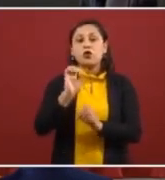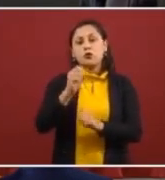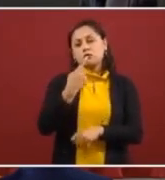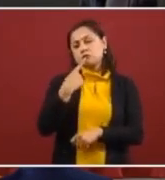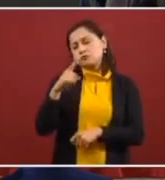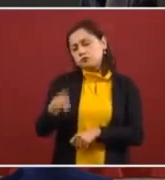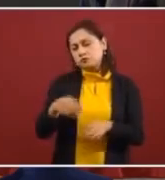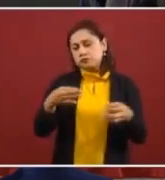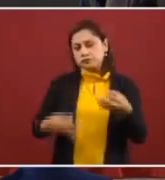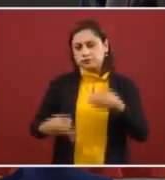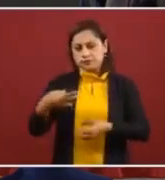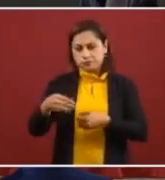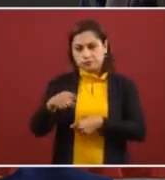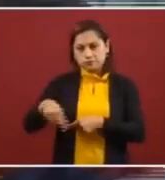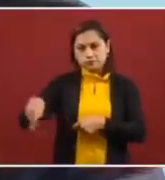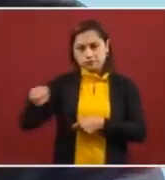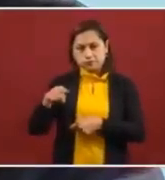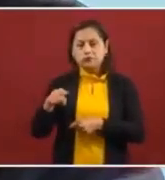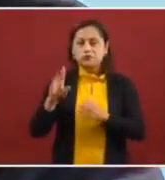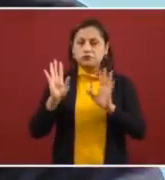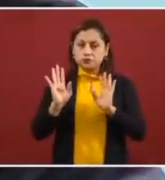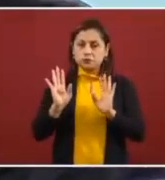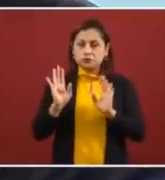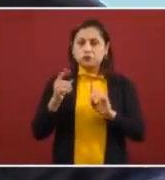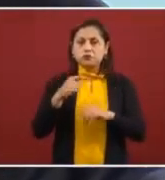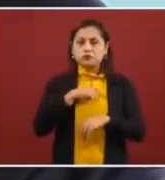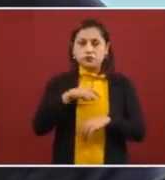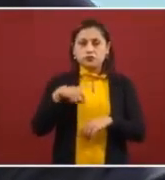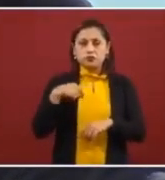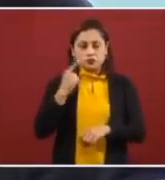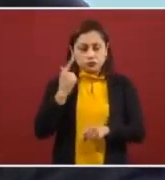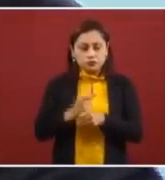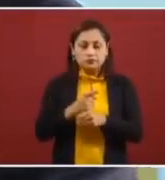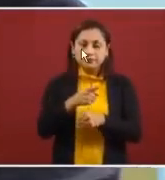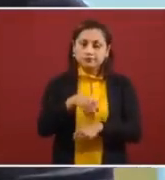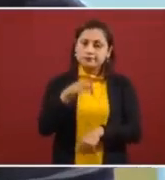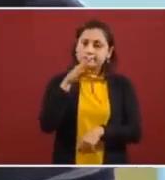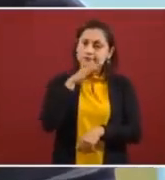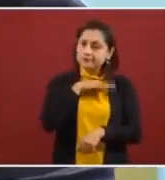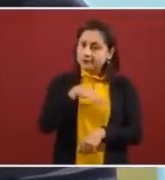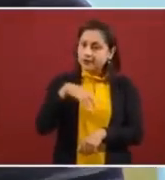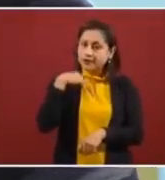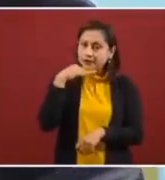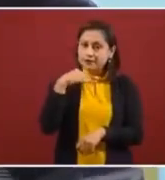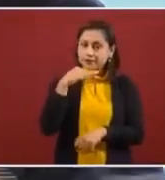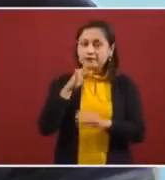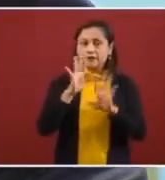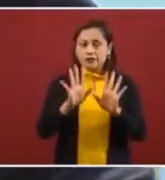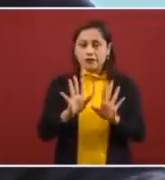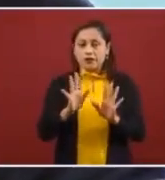So, the ones that have not done well are going to have their...